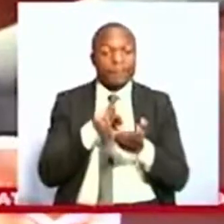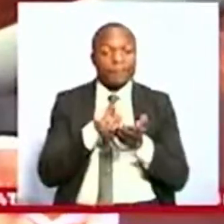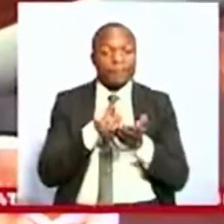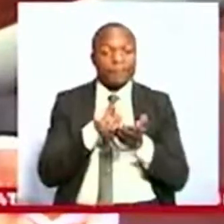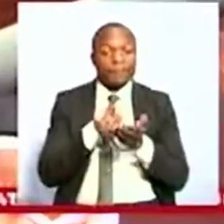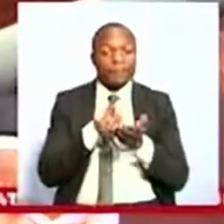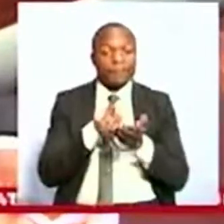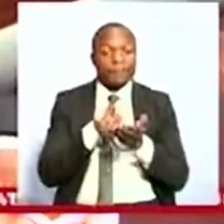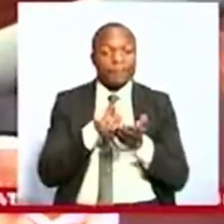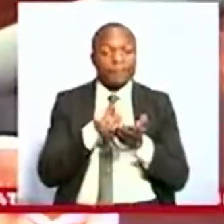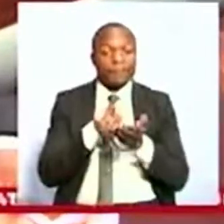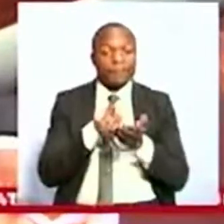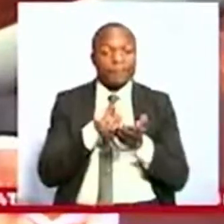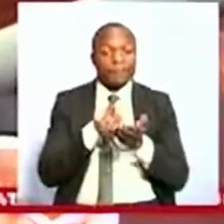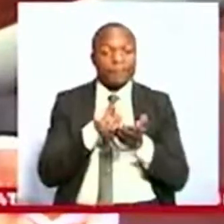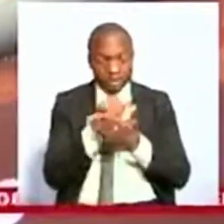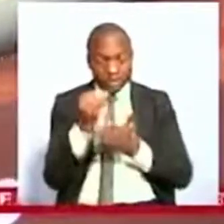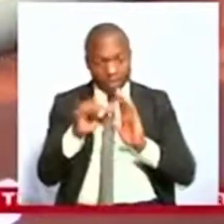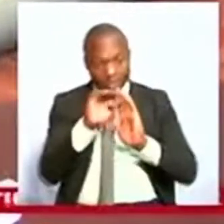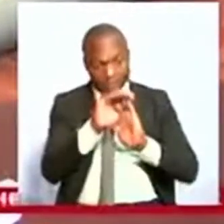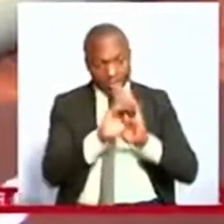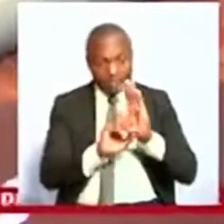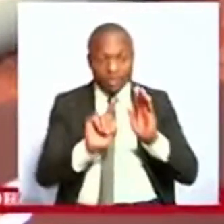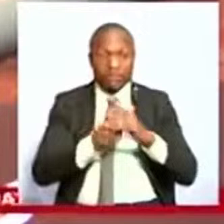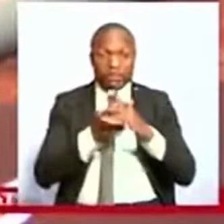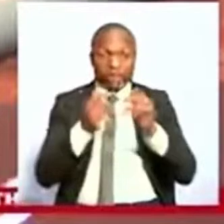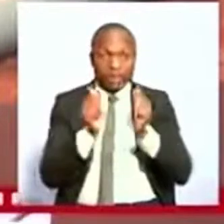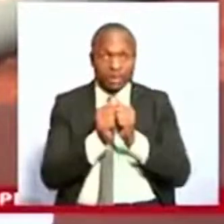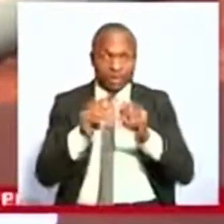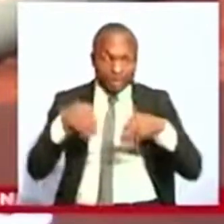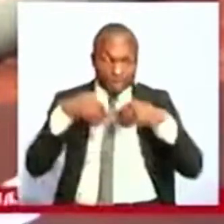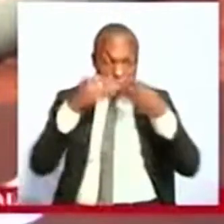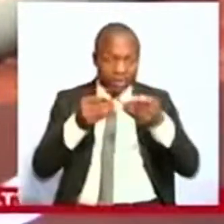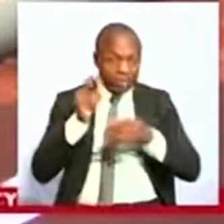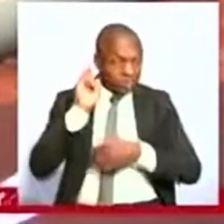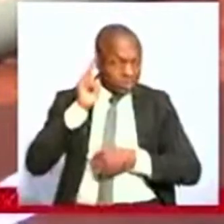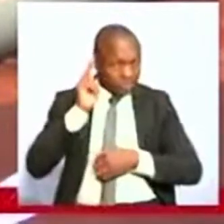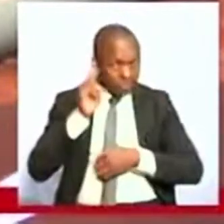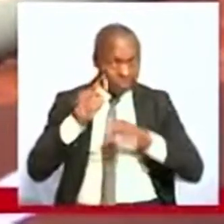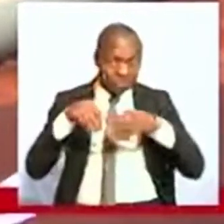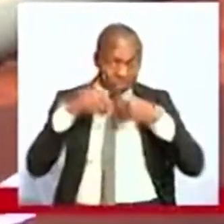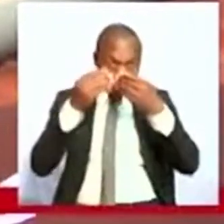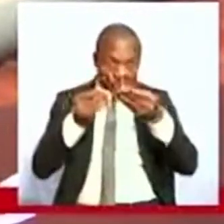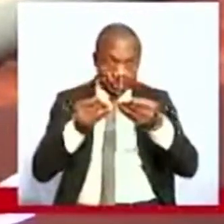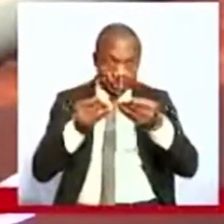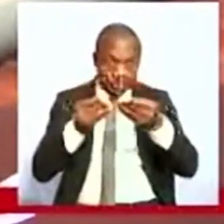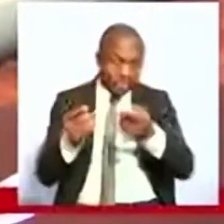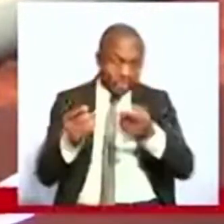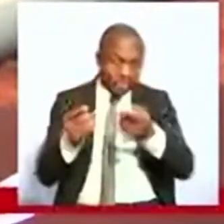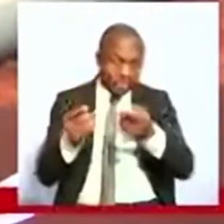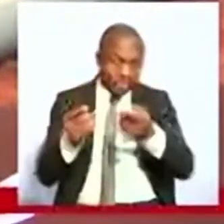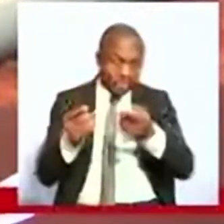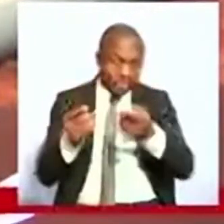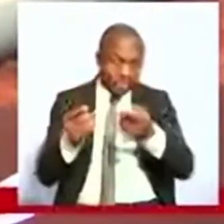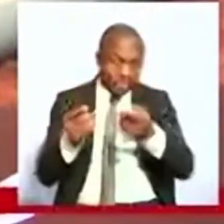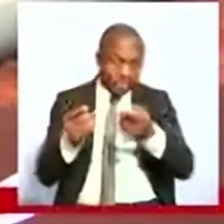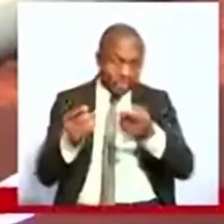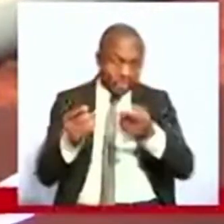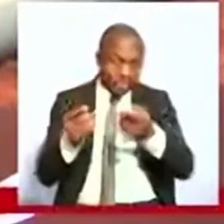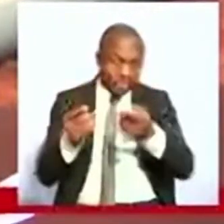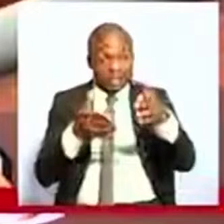will cover the issues as follows. We will begin with giving a background, then we will give the current status of the death penalty in